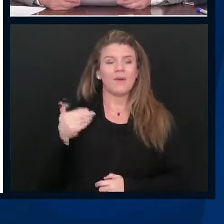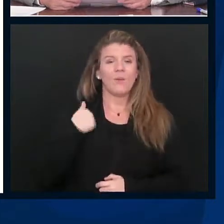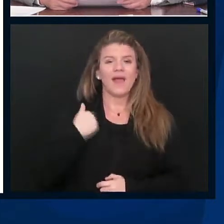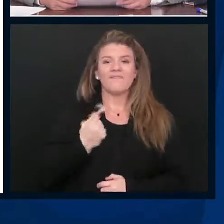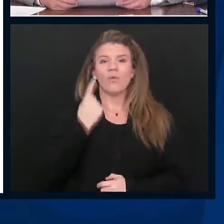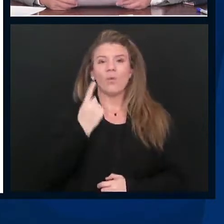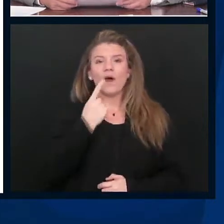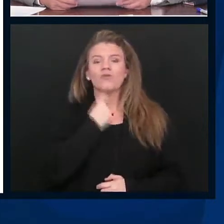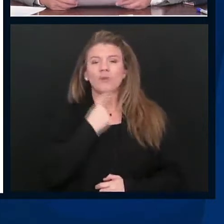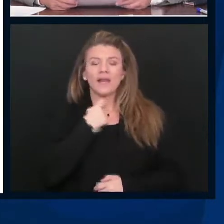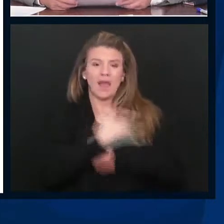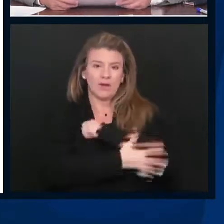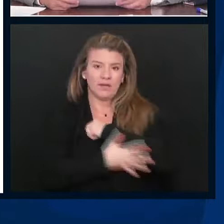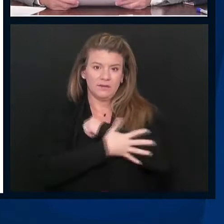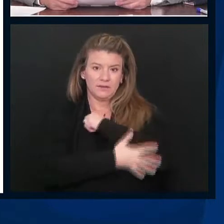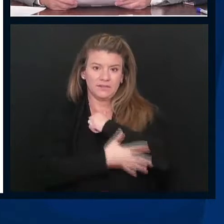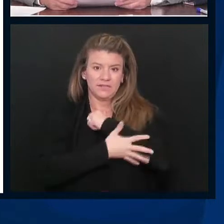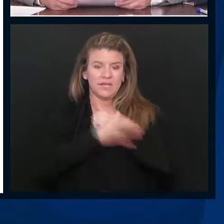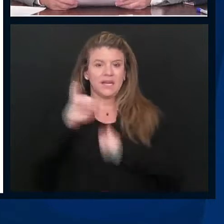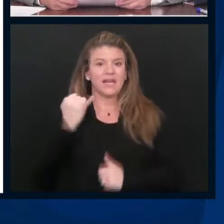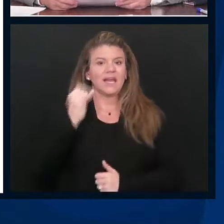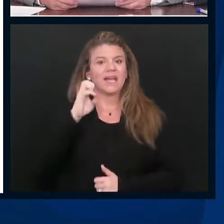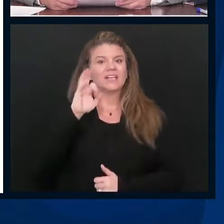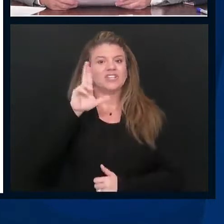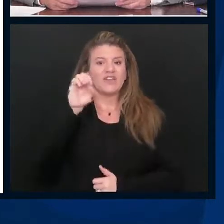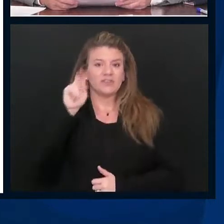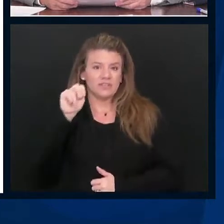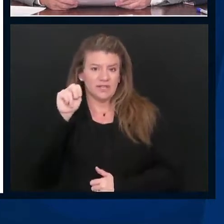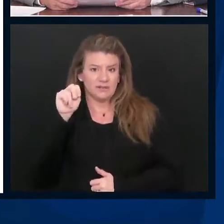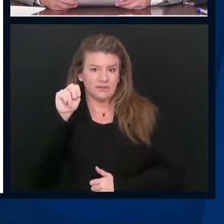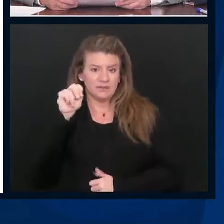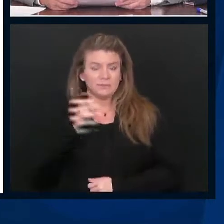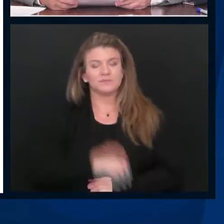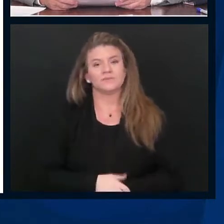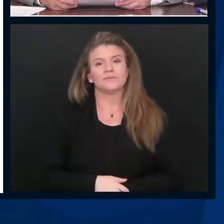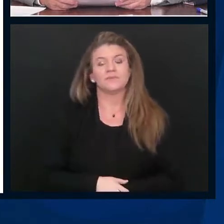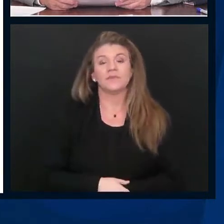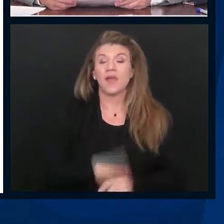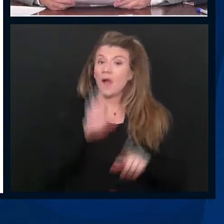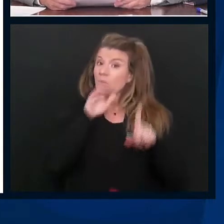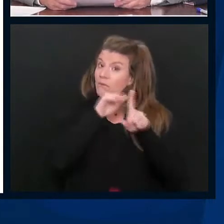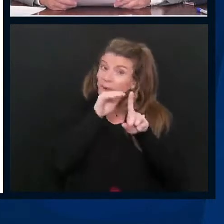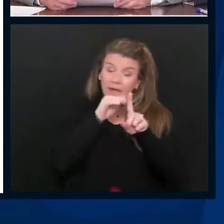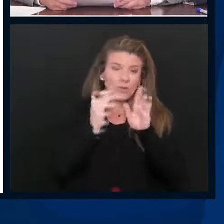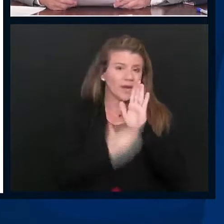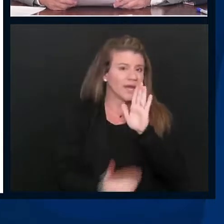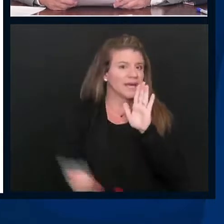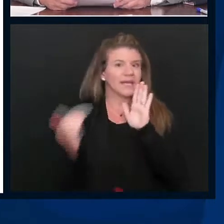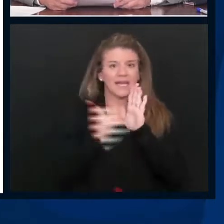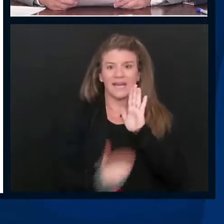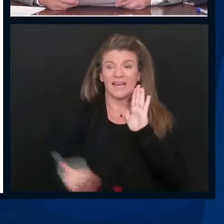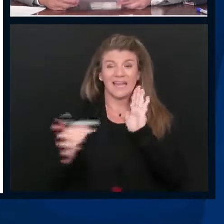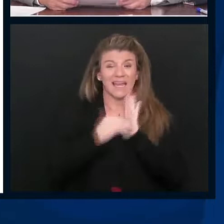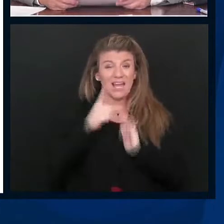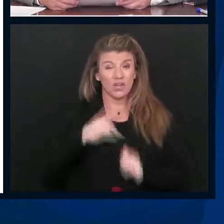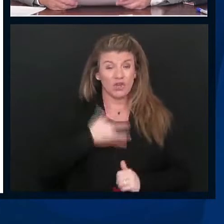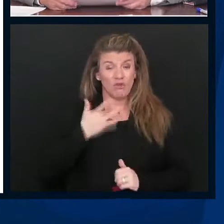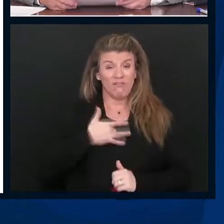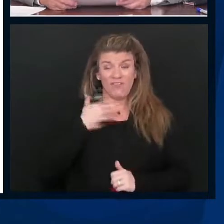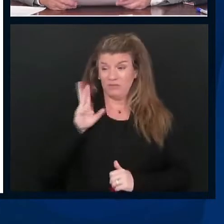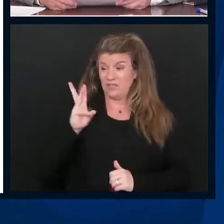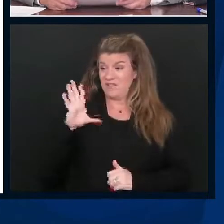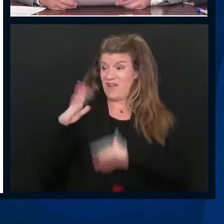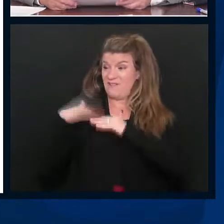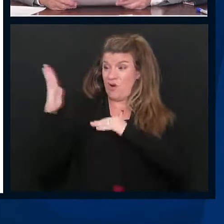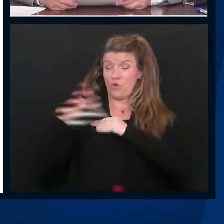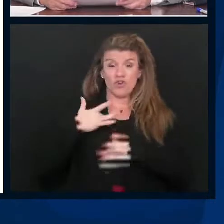red county in Jefferson County. I remind you again and again and again about if you're 65 years of age